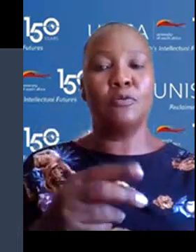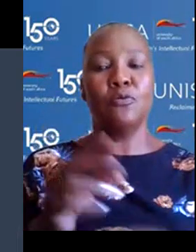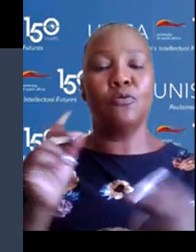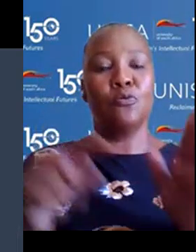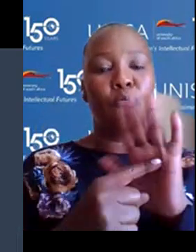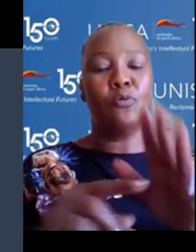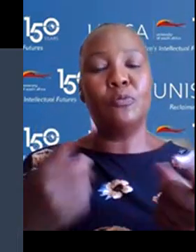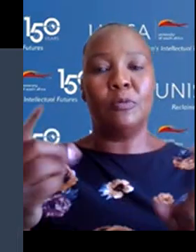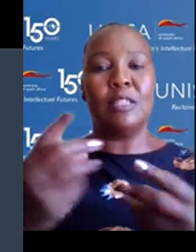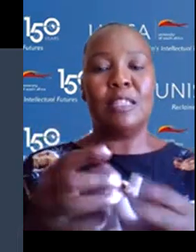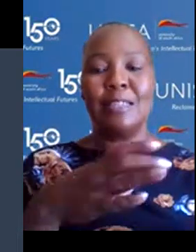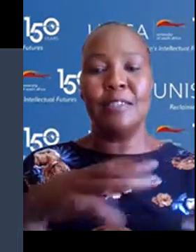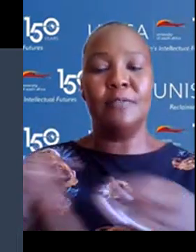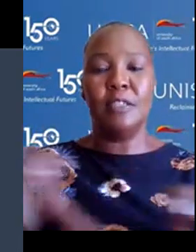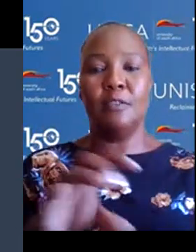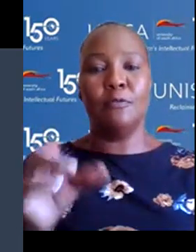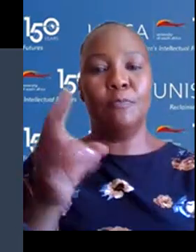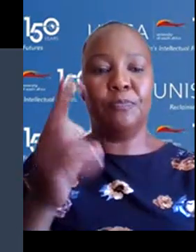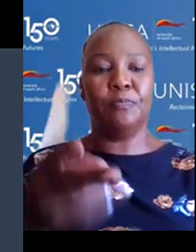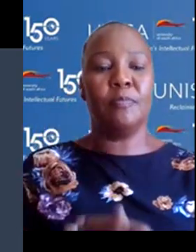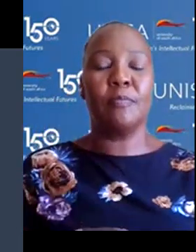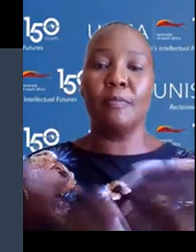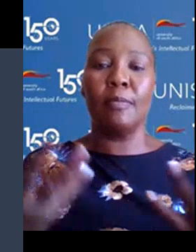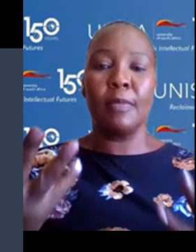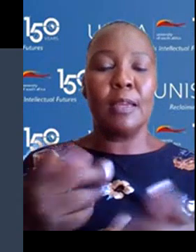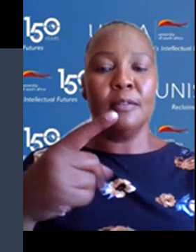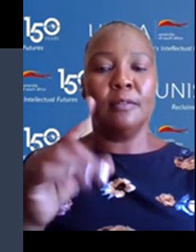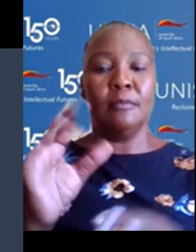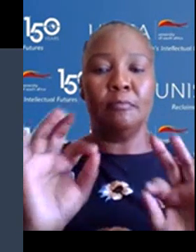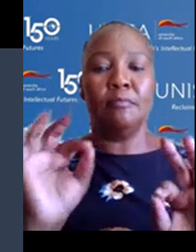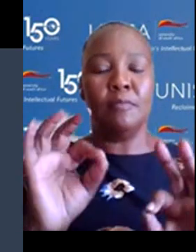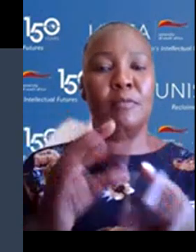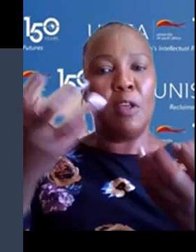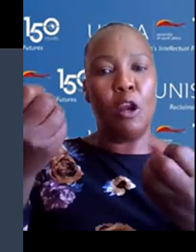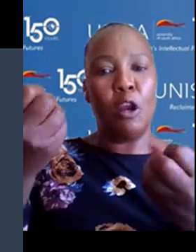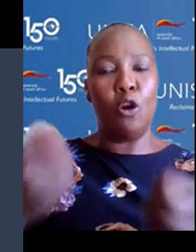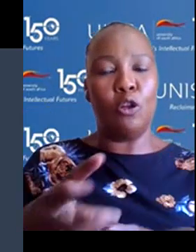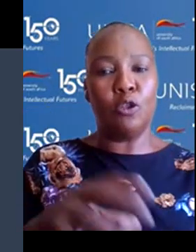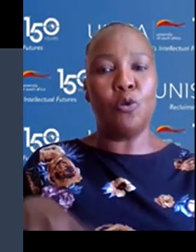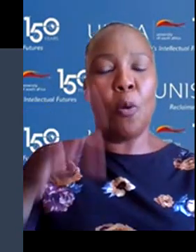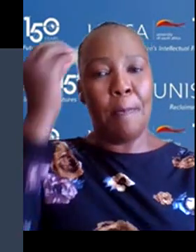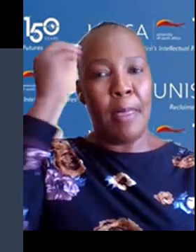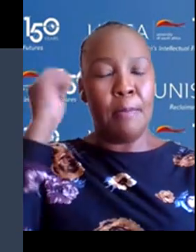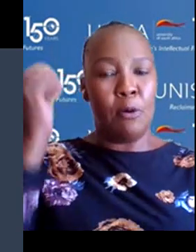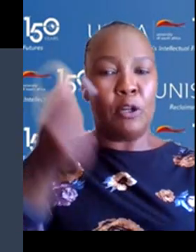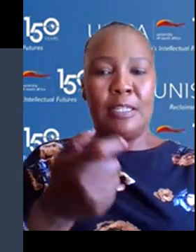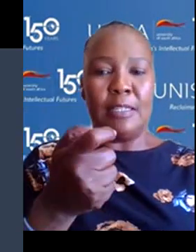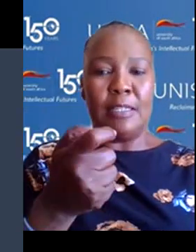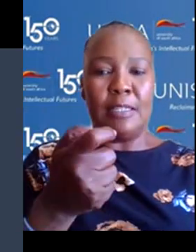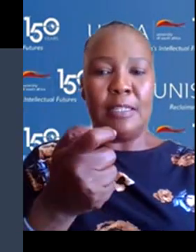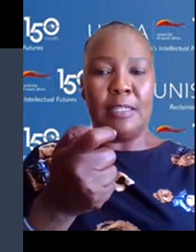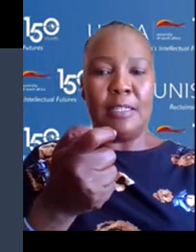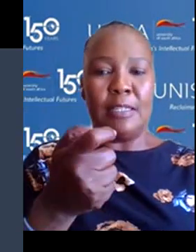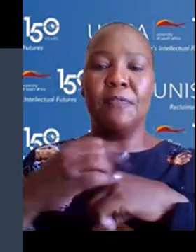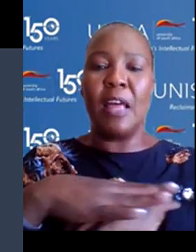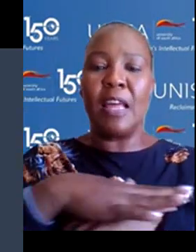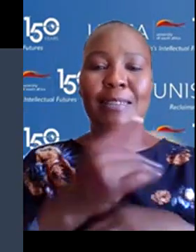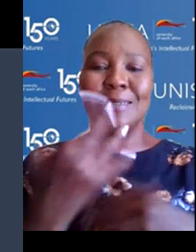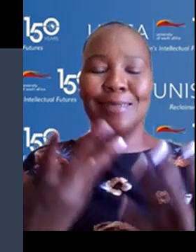as well. All right, so have you ever lost your memory stick? In other words, you've got a virus on it, or you've left it in